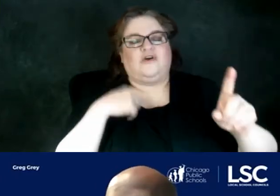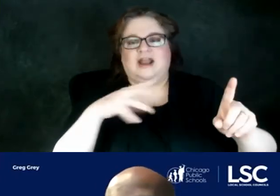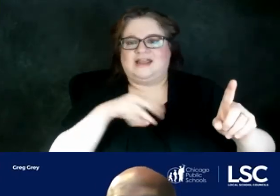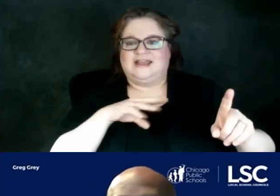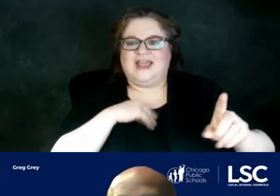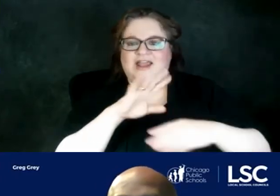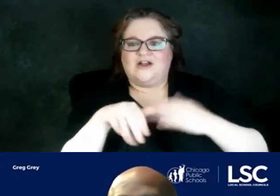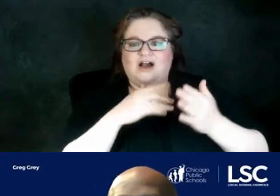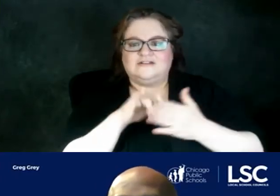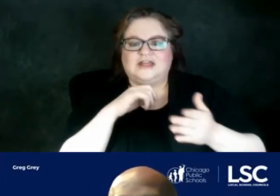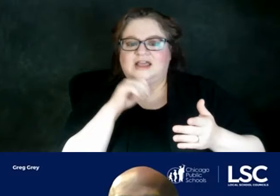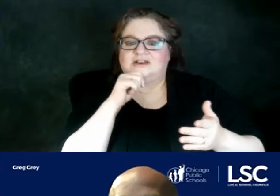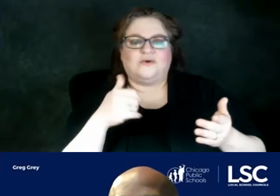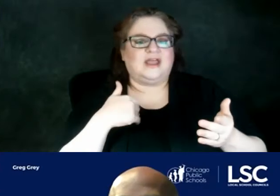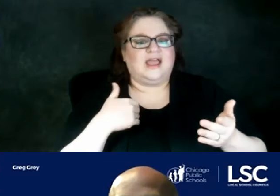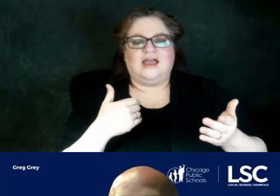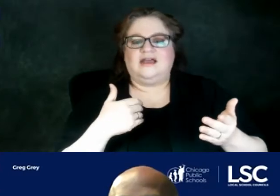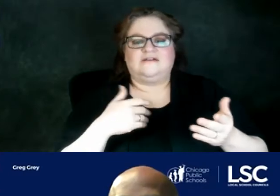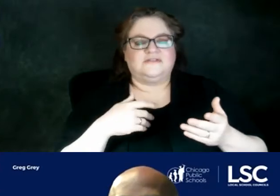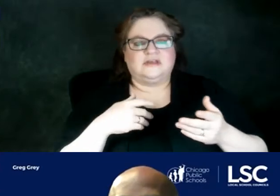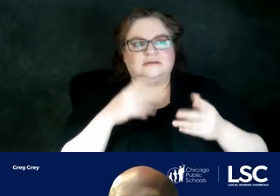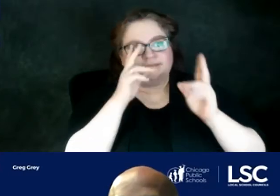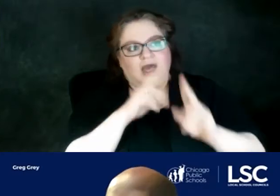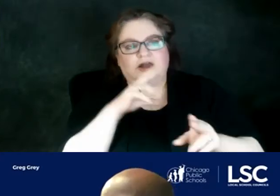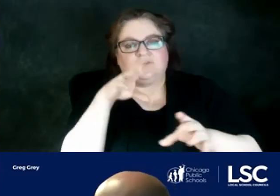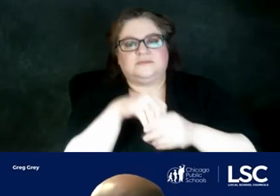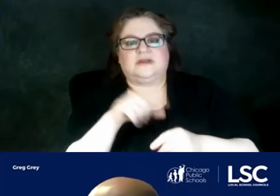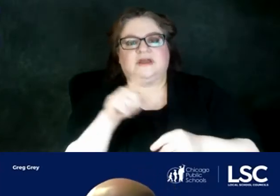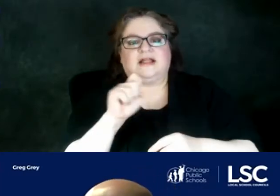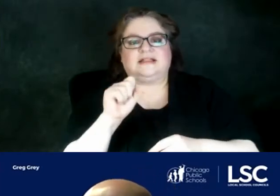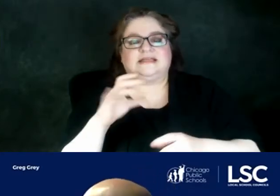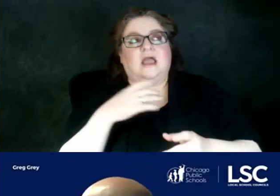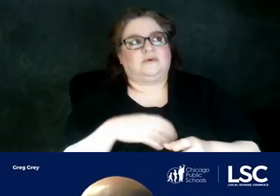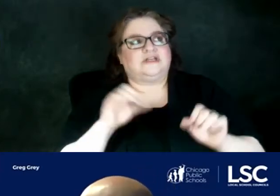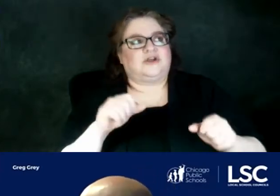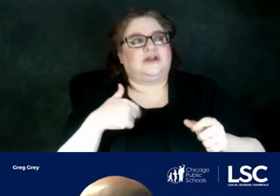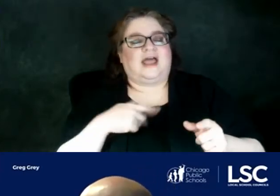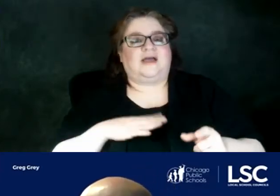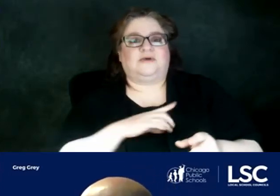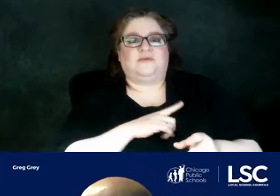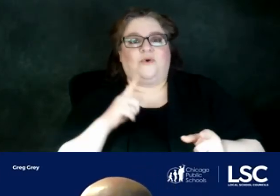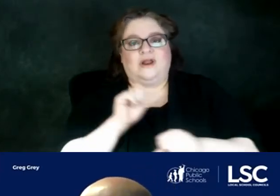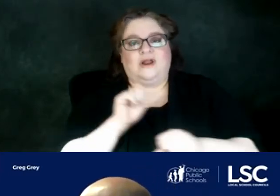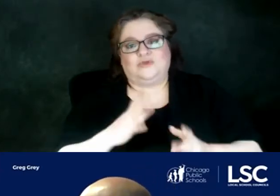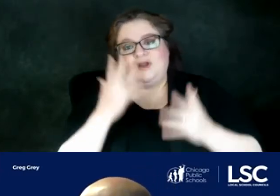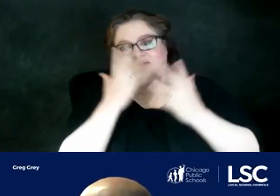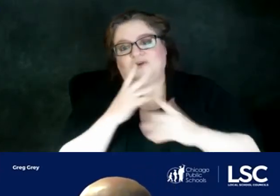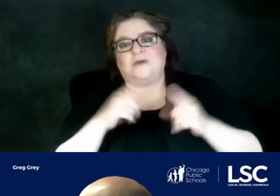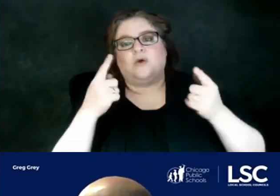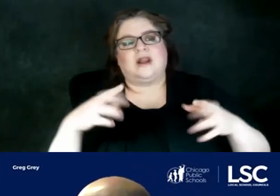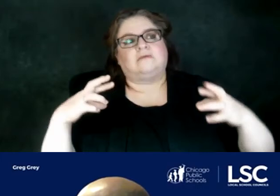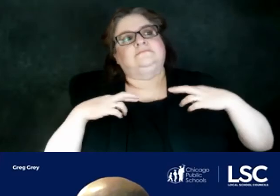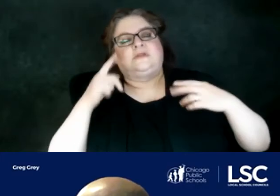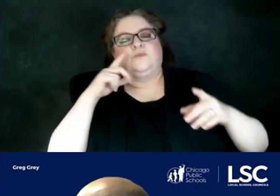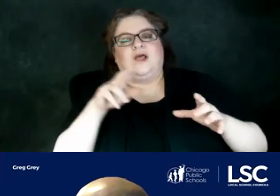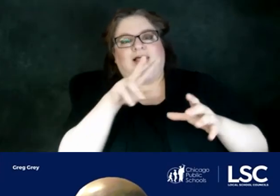And I don't have the privilege or honor to be an LSC member. I wish I could. I'm a board employee, unfortunately. But when I retire, I'm all